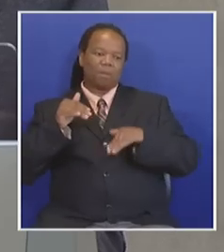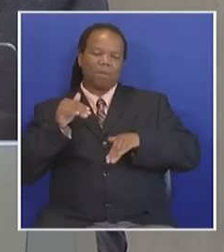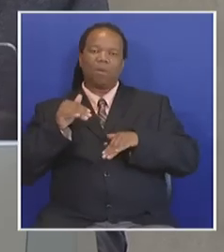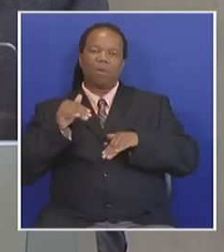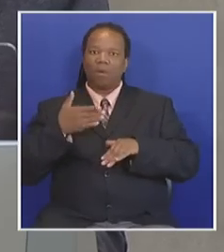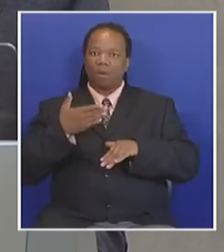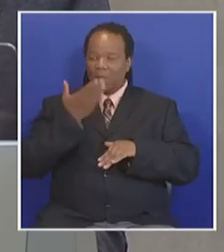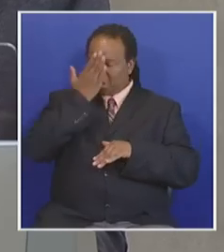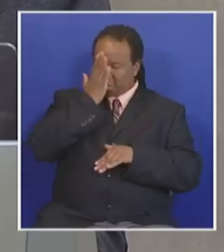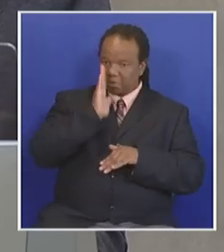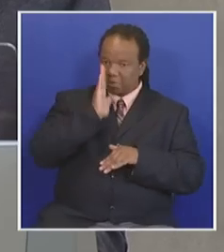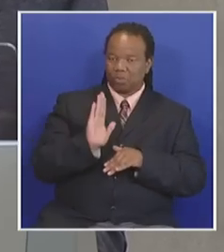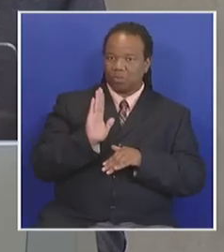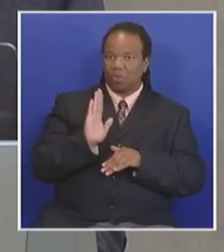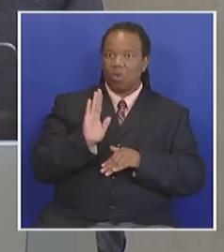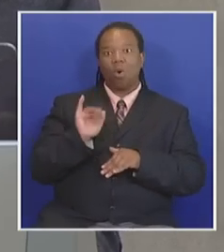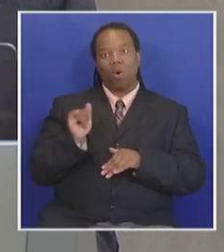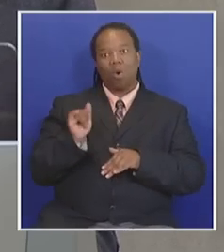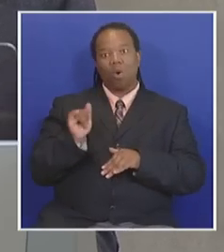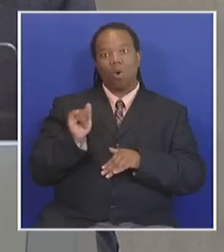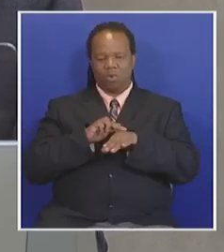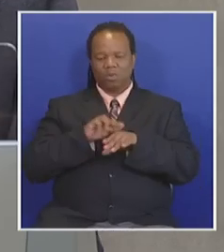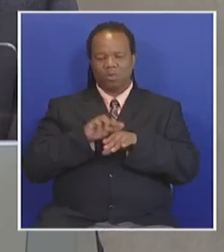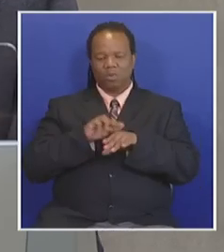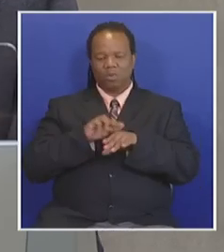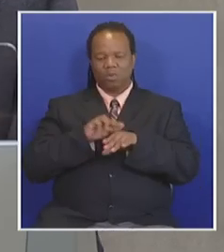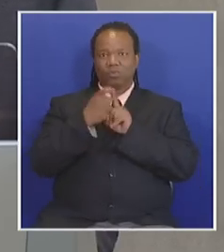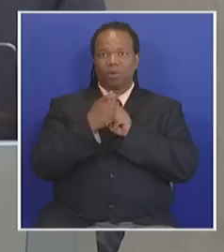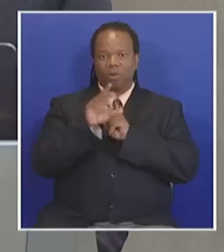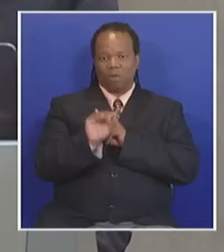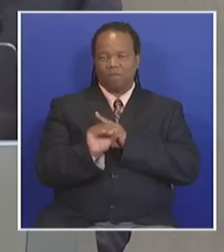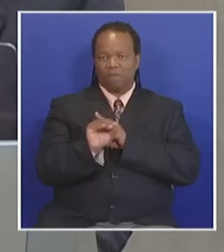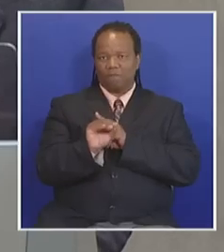with racial culture, which was experienced